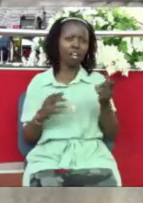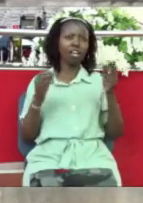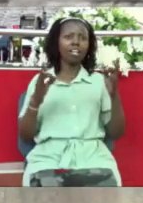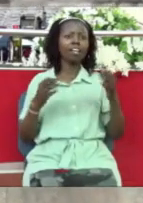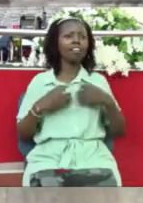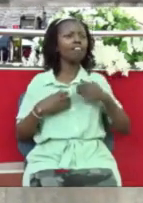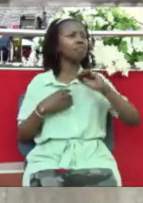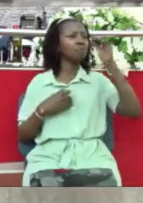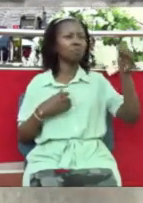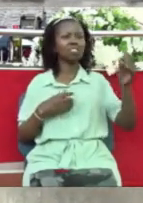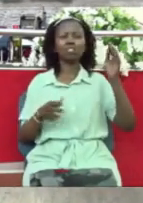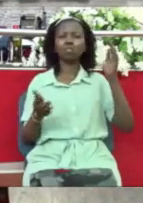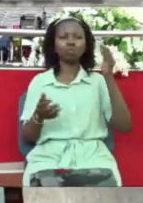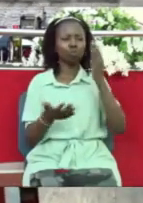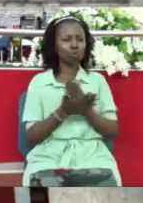we have many.